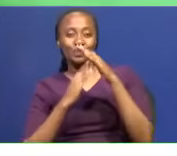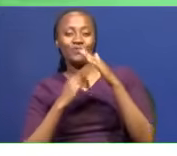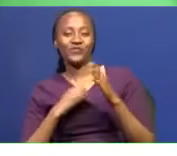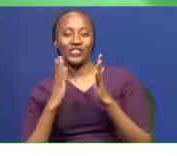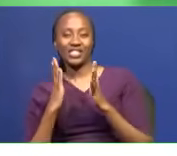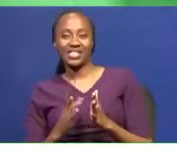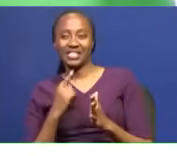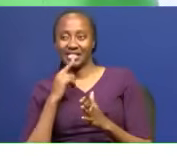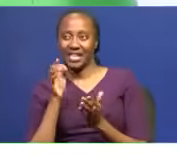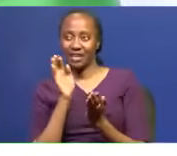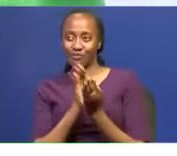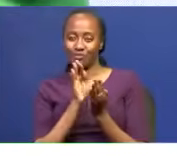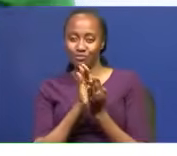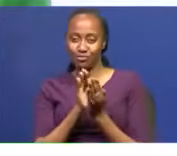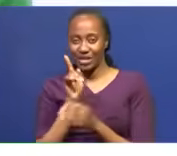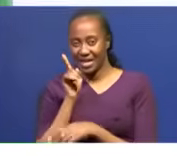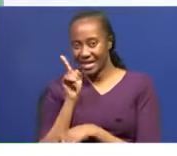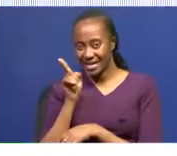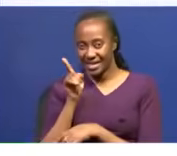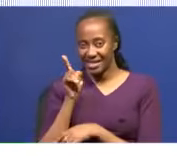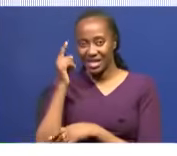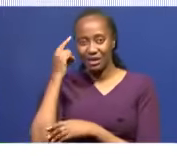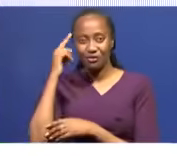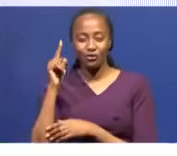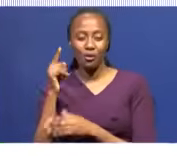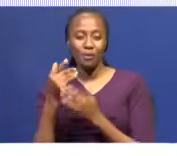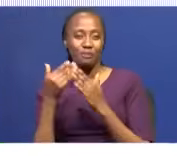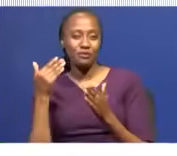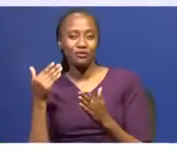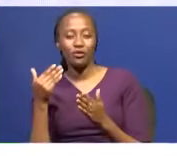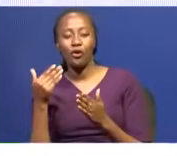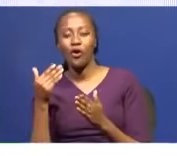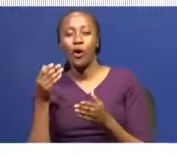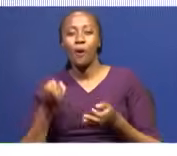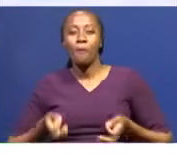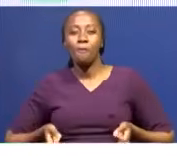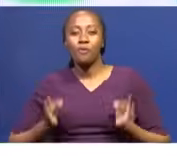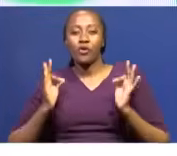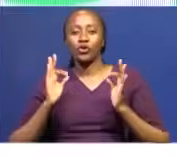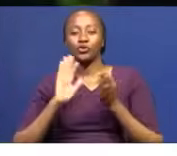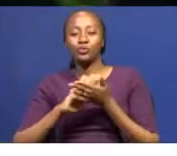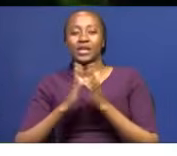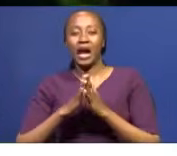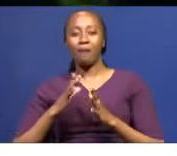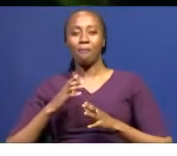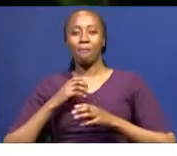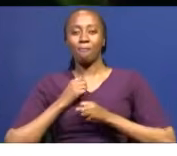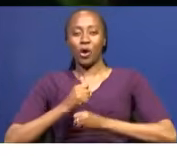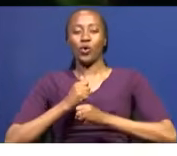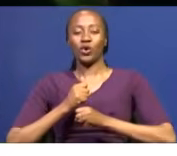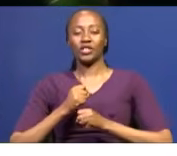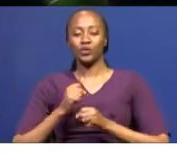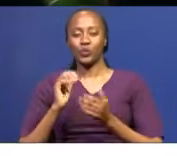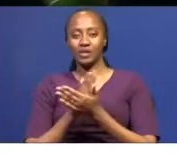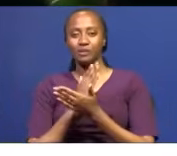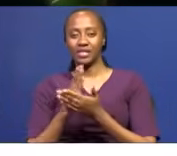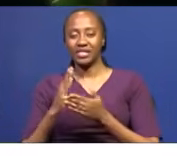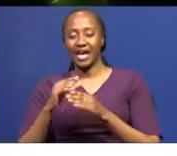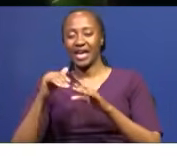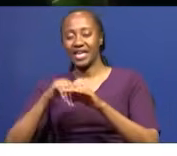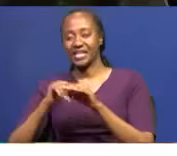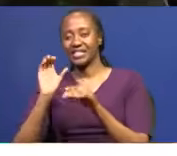the documentation of his life from brokenness to boldness will be availed not just in bookshops but also shared in churches and